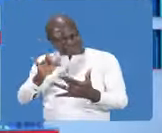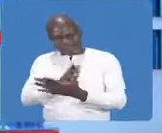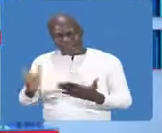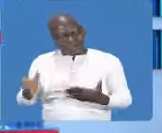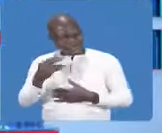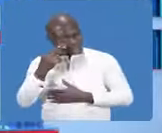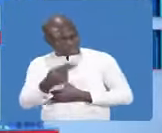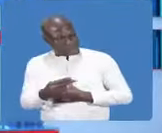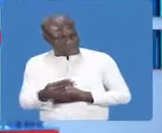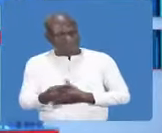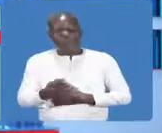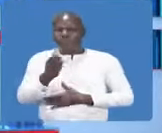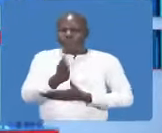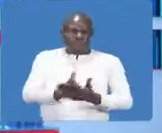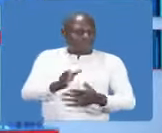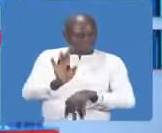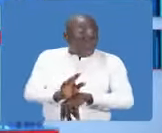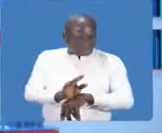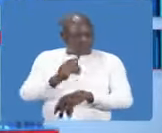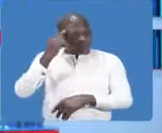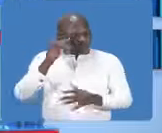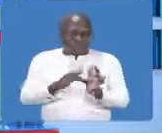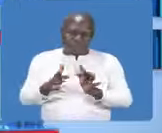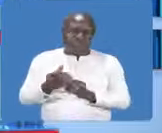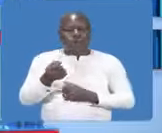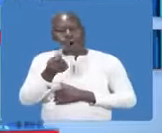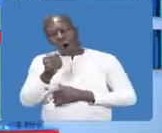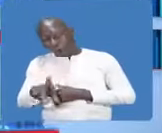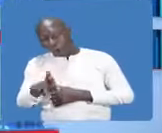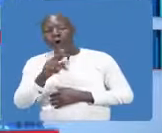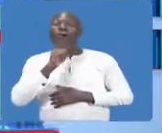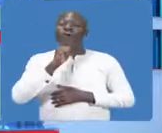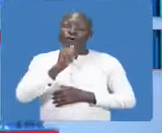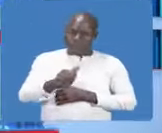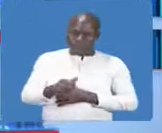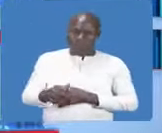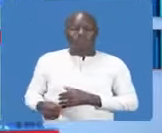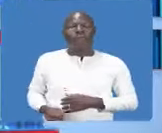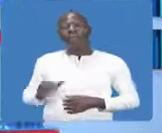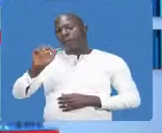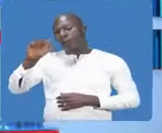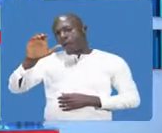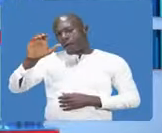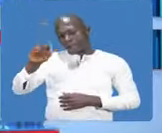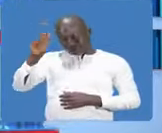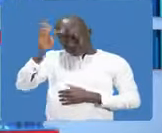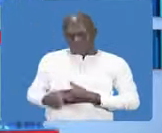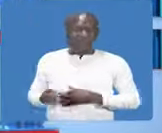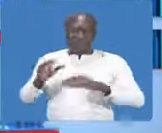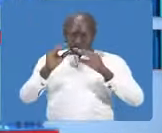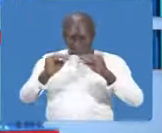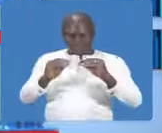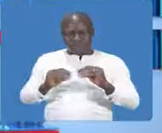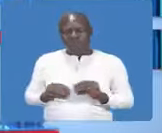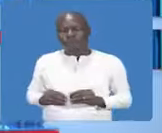ehunu say asori bi e yesu dia ana enye yesu dia asofo no enchrechre